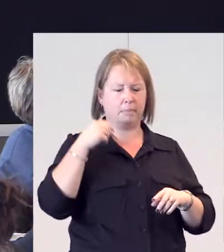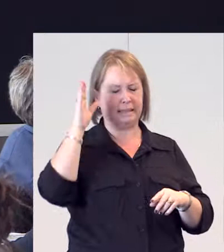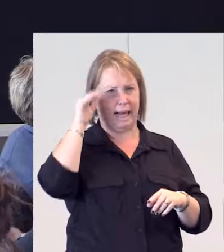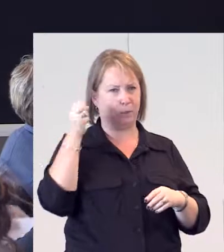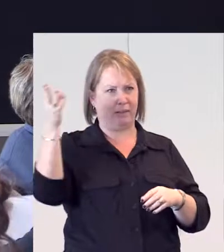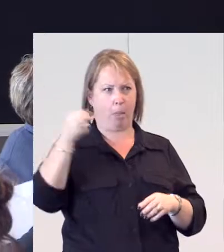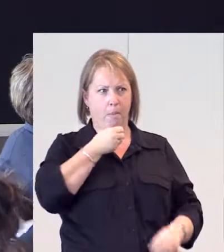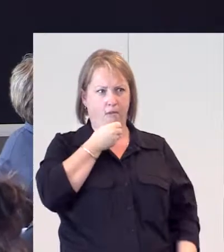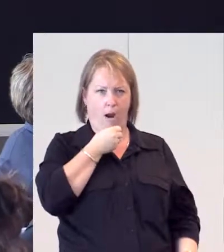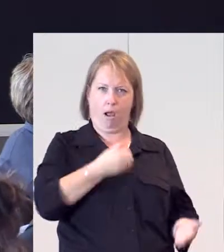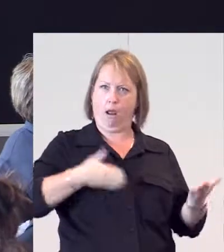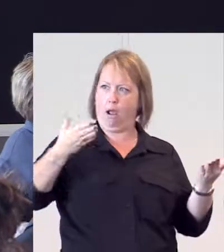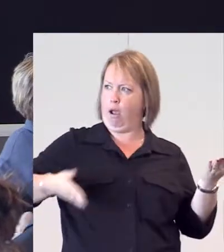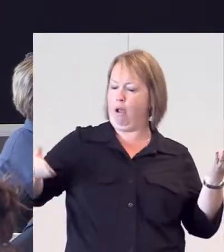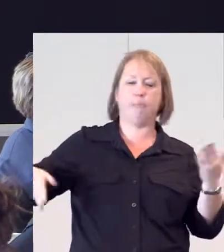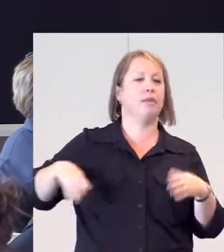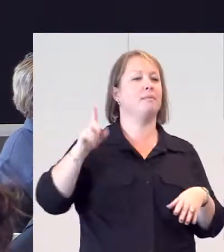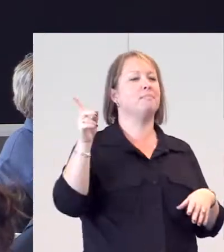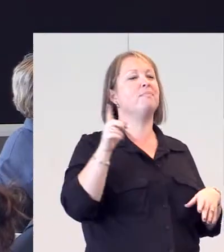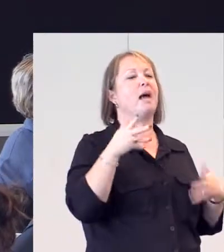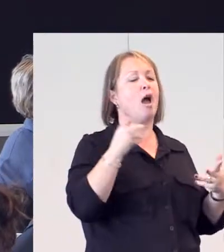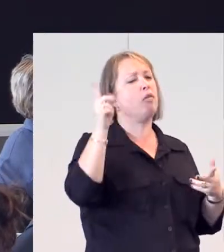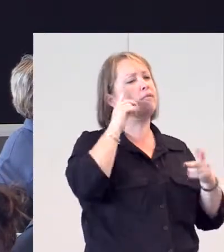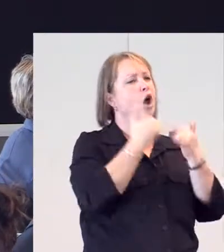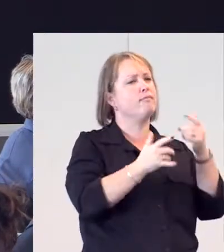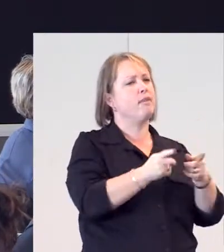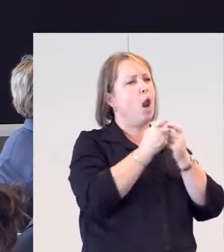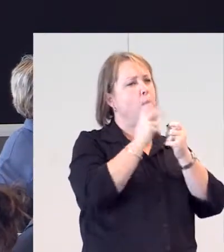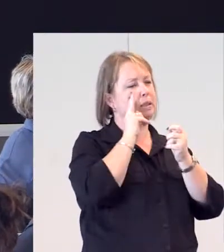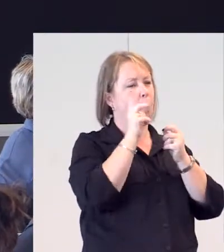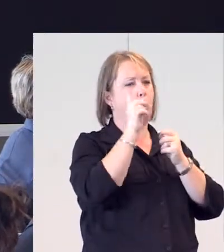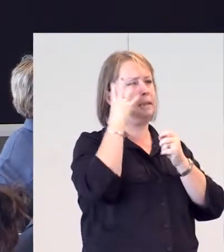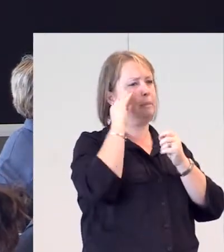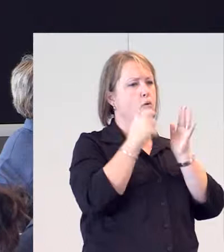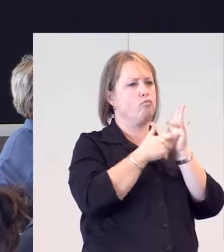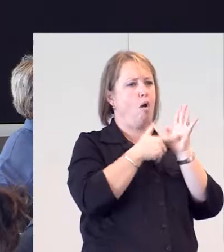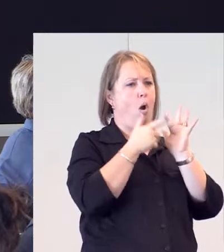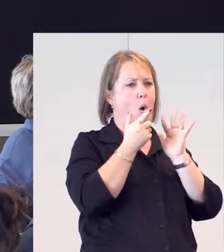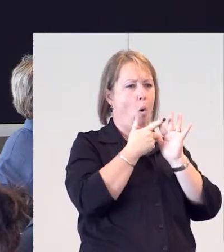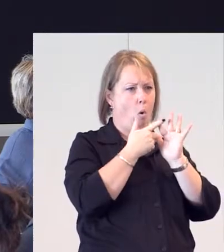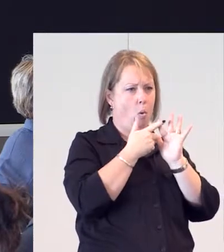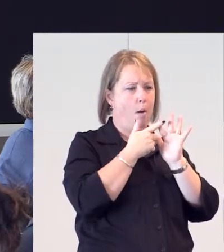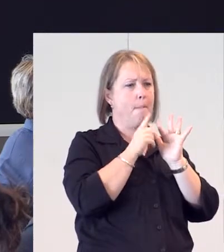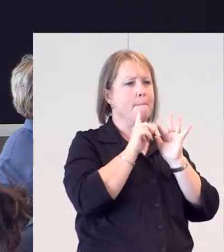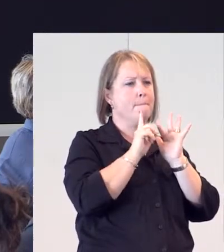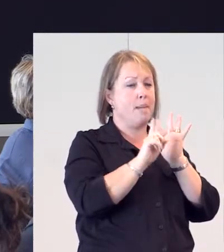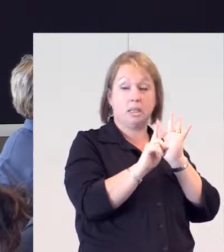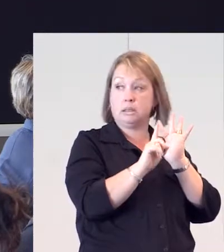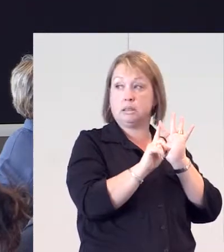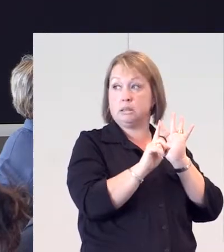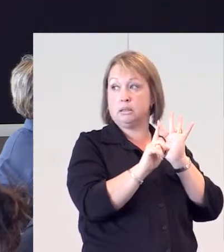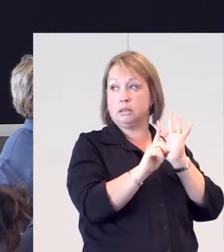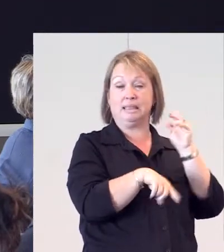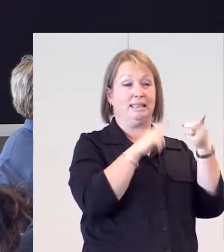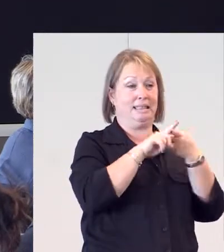but it's very valuable, I think, if you wanted to look at what the typical role would be. But having said that, the way